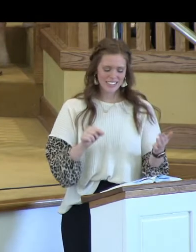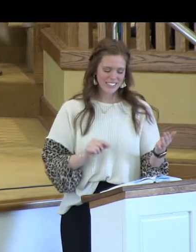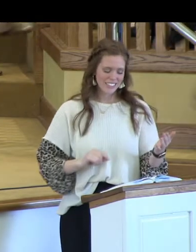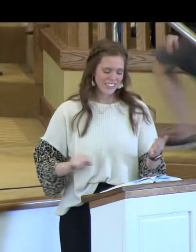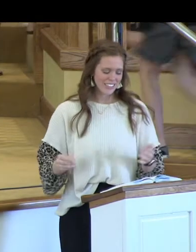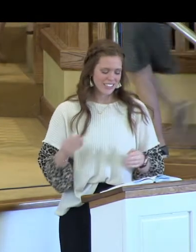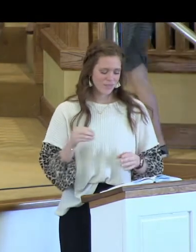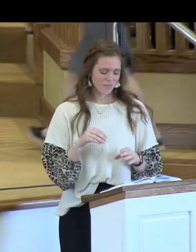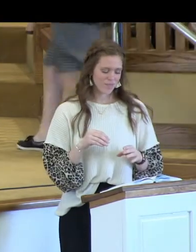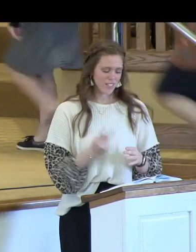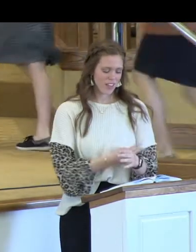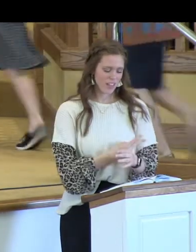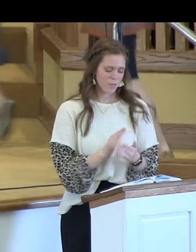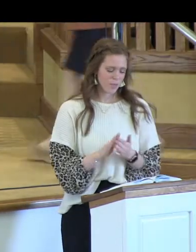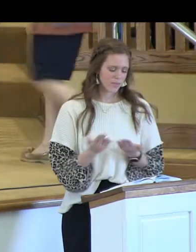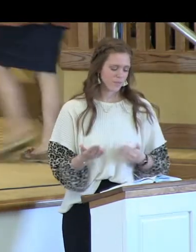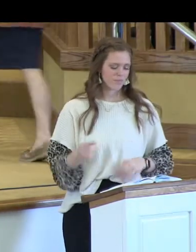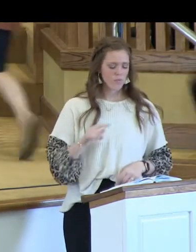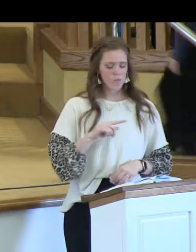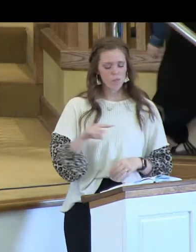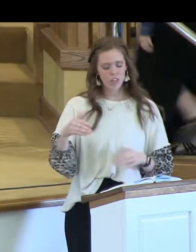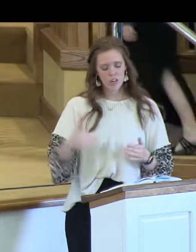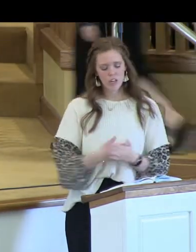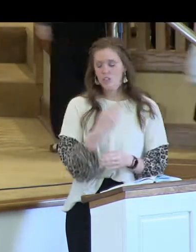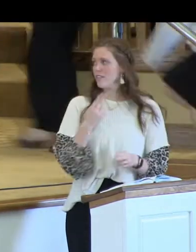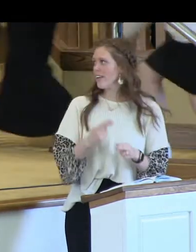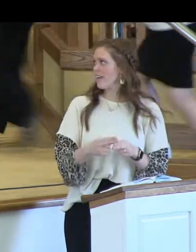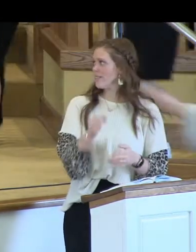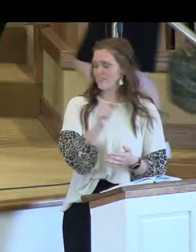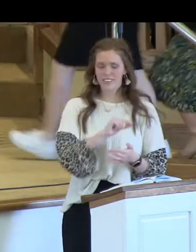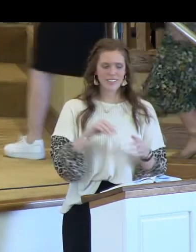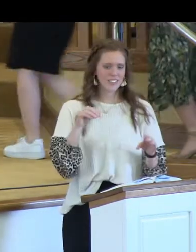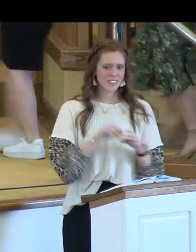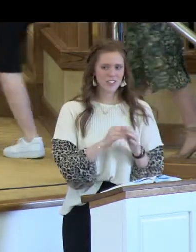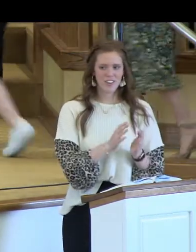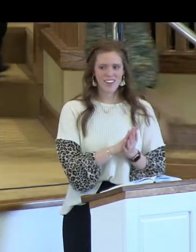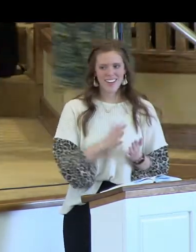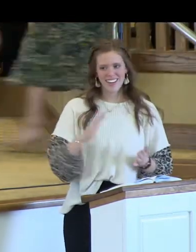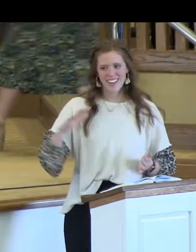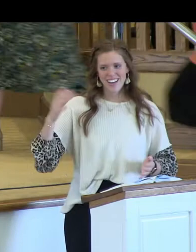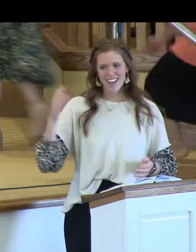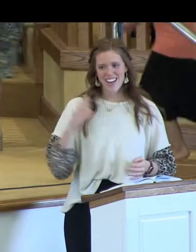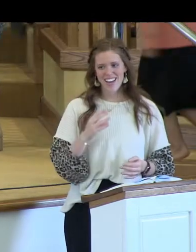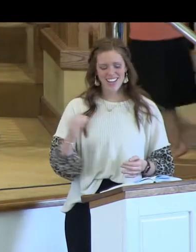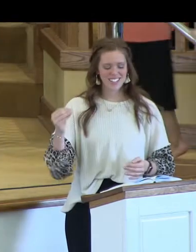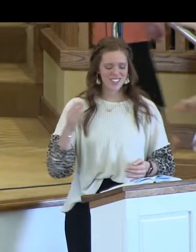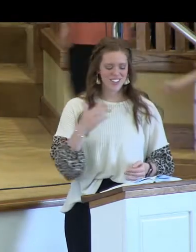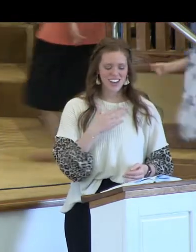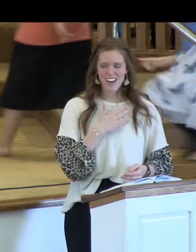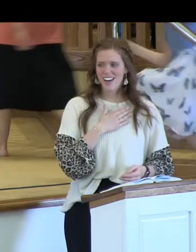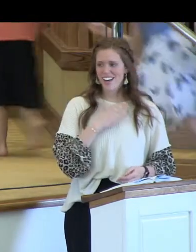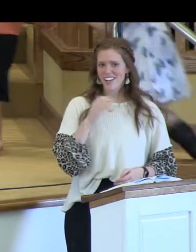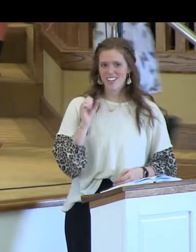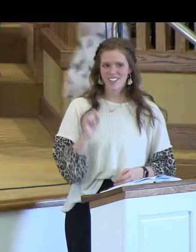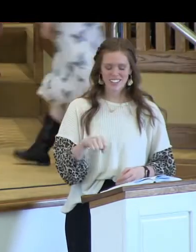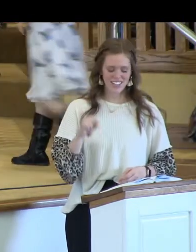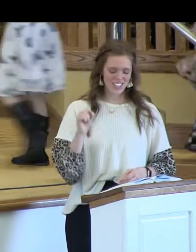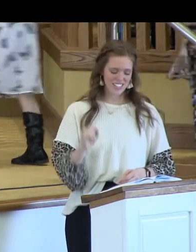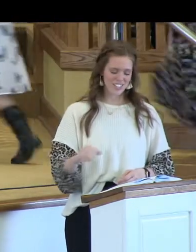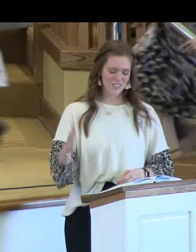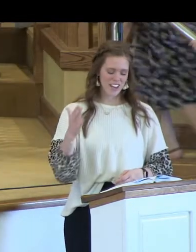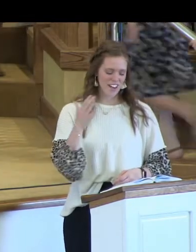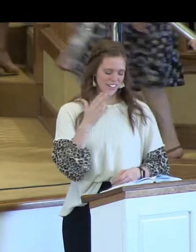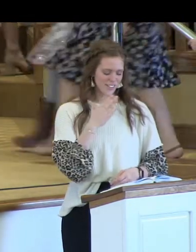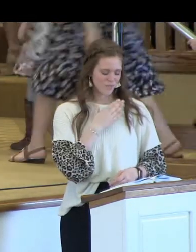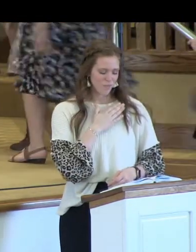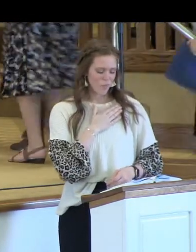written down, there's a new name written down in glory, and it's mine, oh yes,